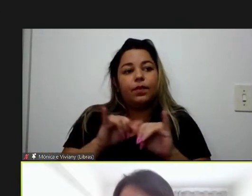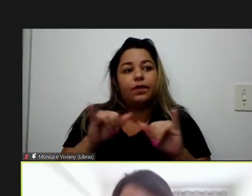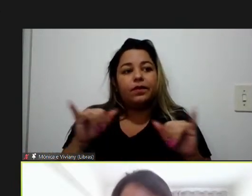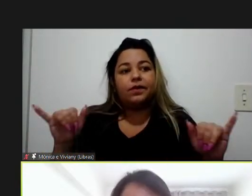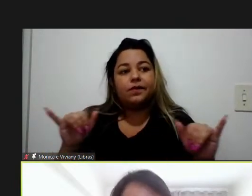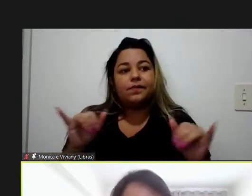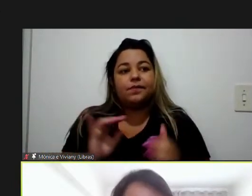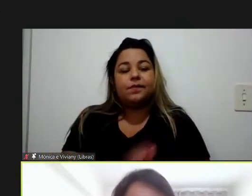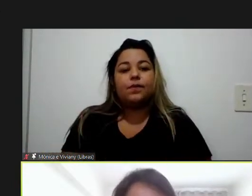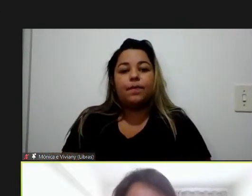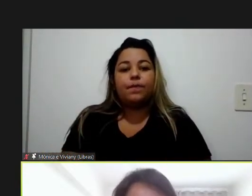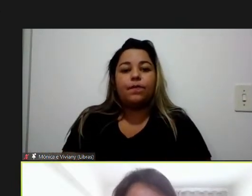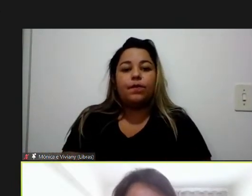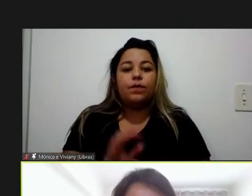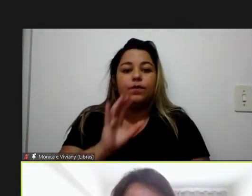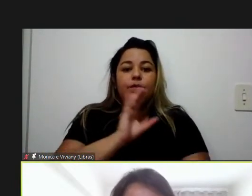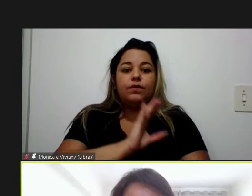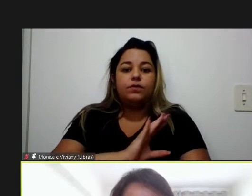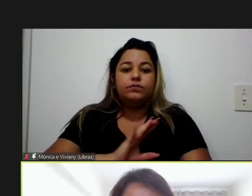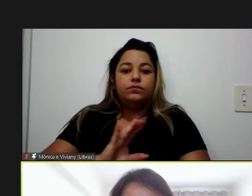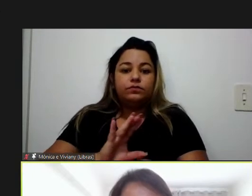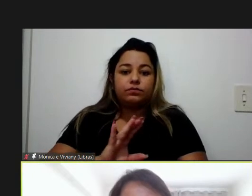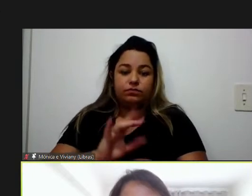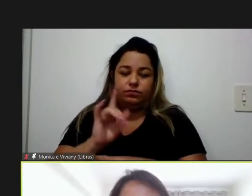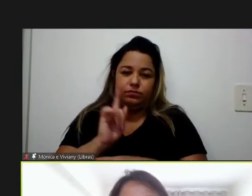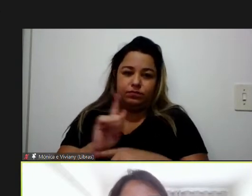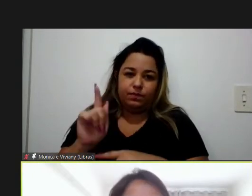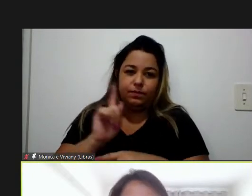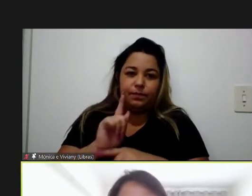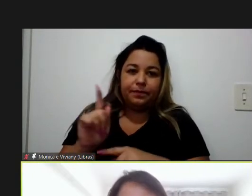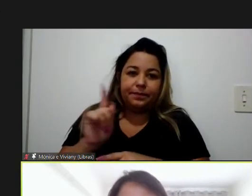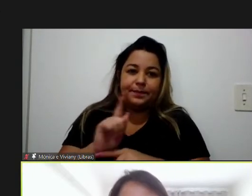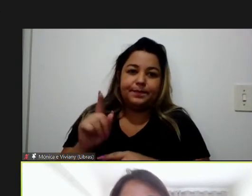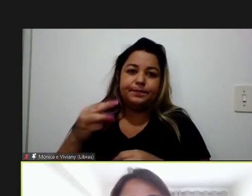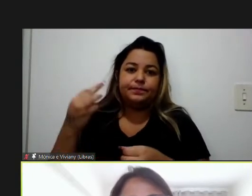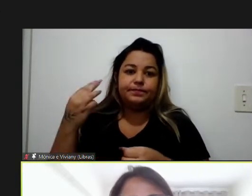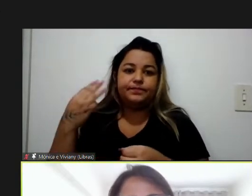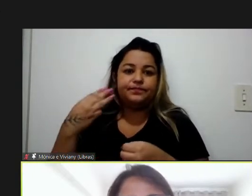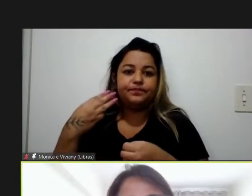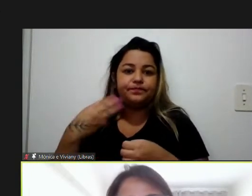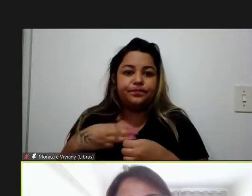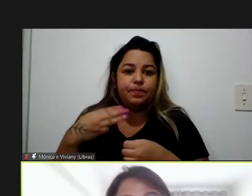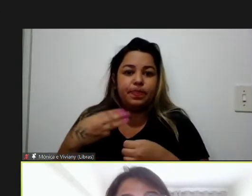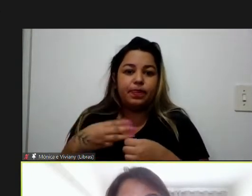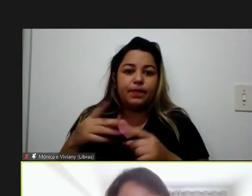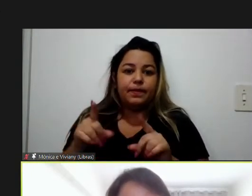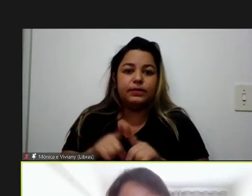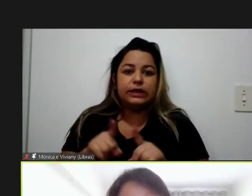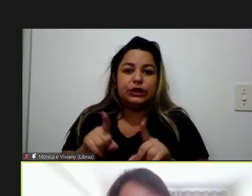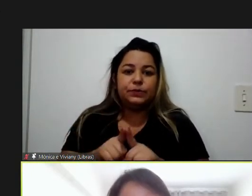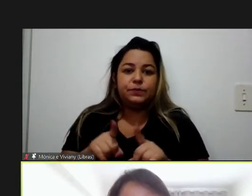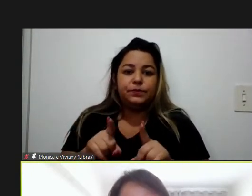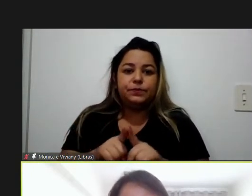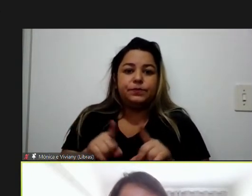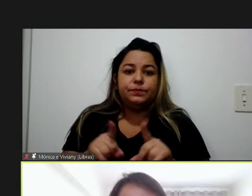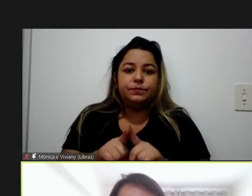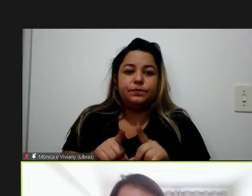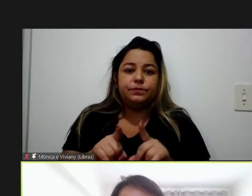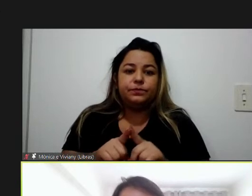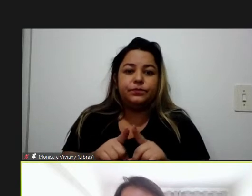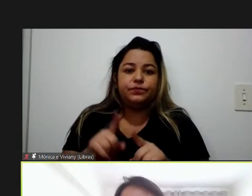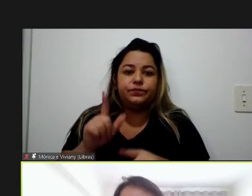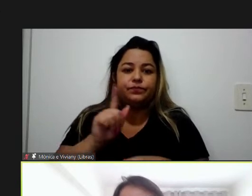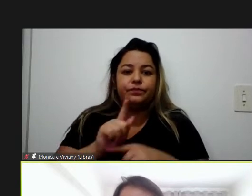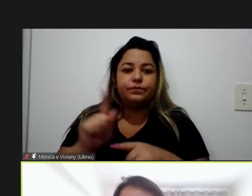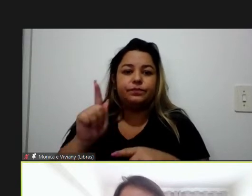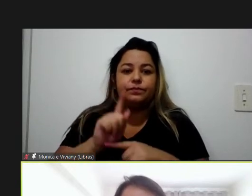formation strategies. Now we are doing a course for the municipal management. So all the managers, we put a